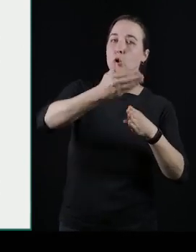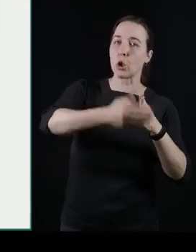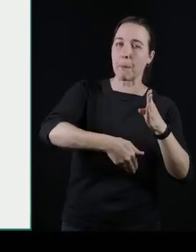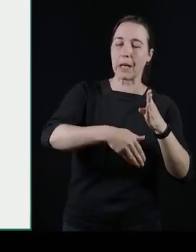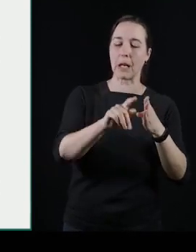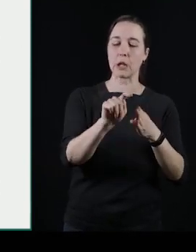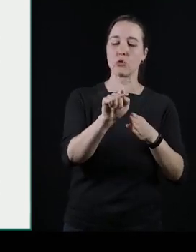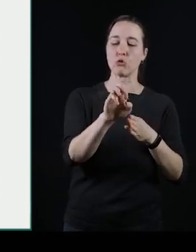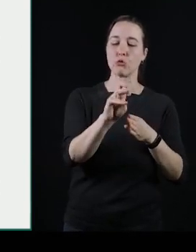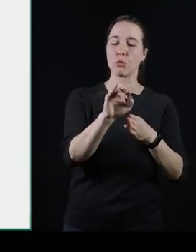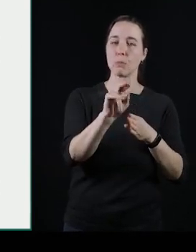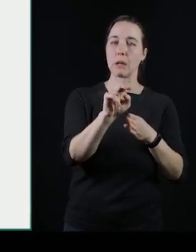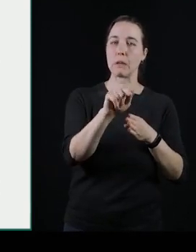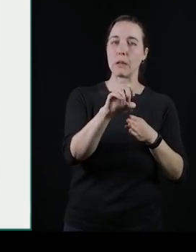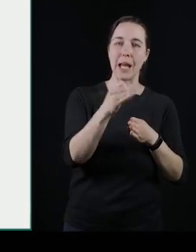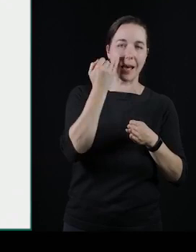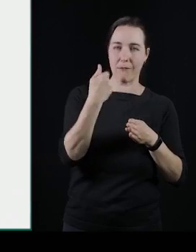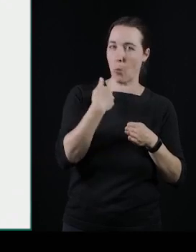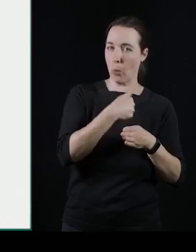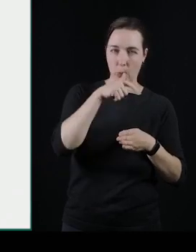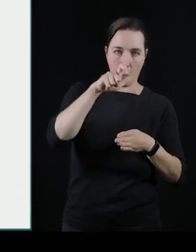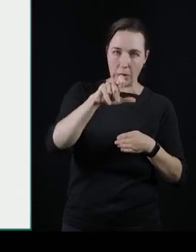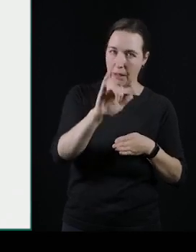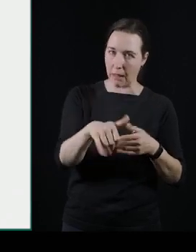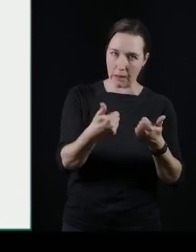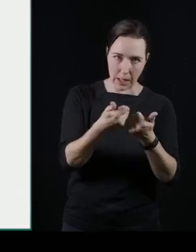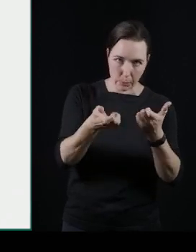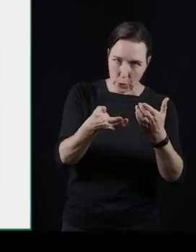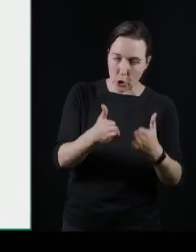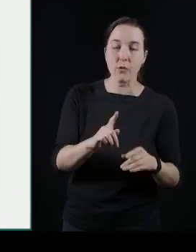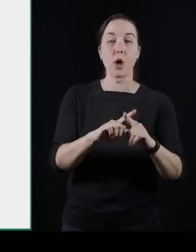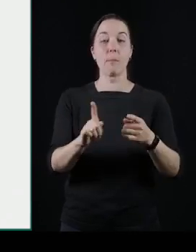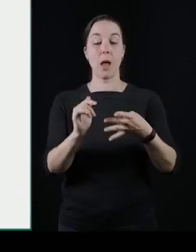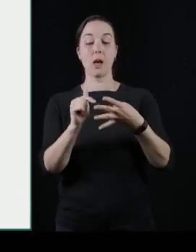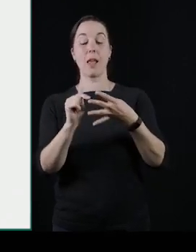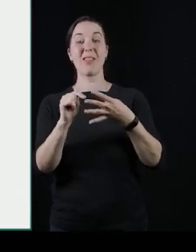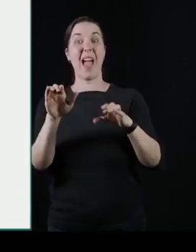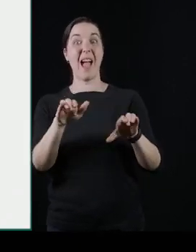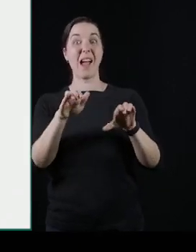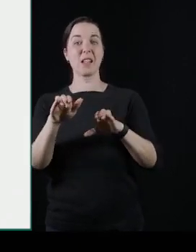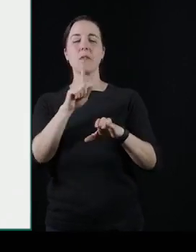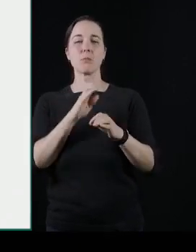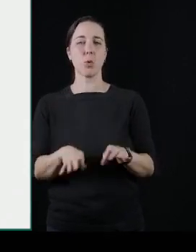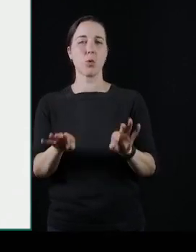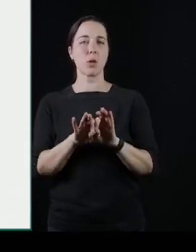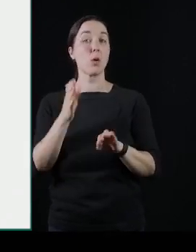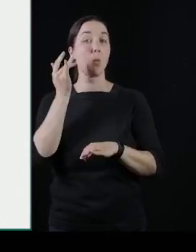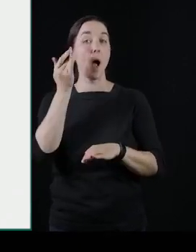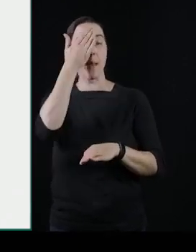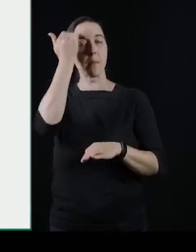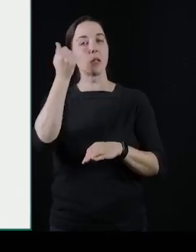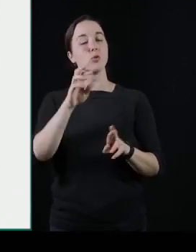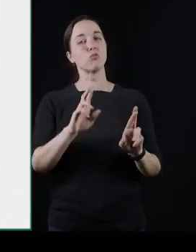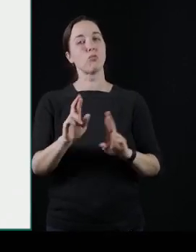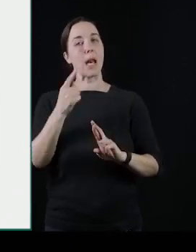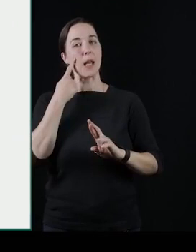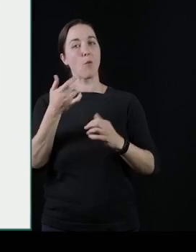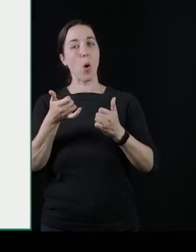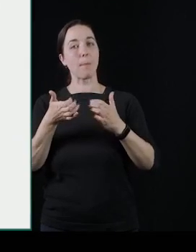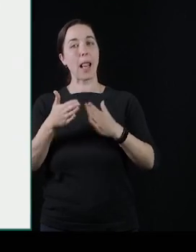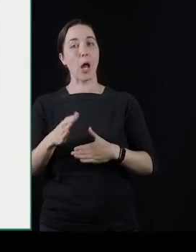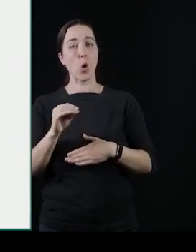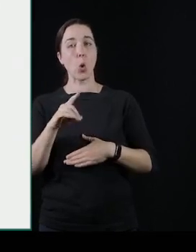terminating when we don't need this game server. But the active state is important because the ready for